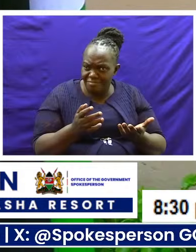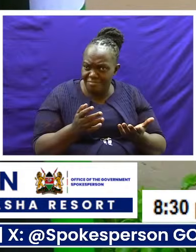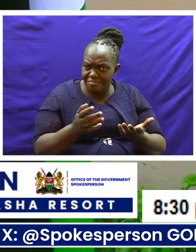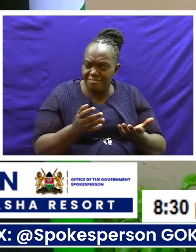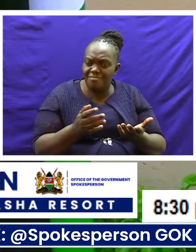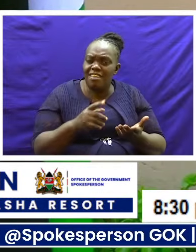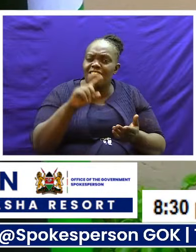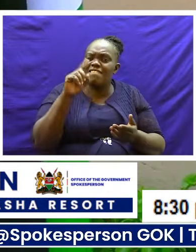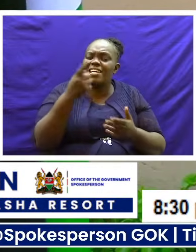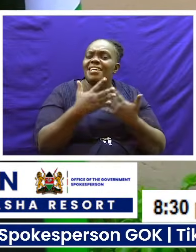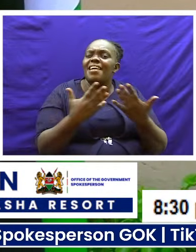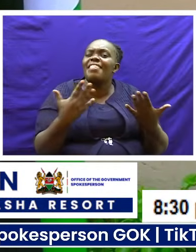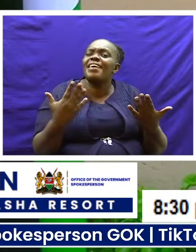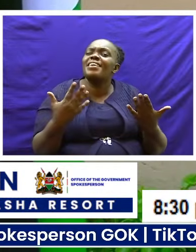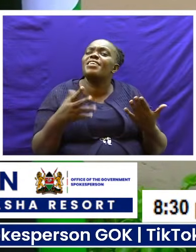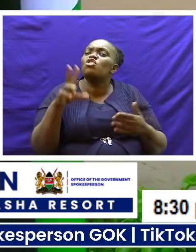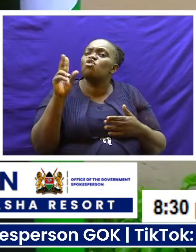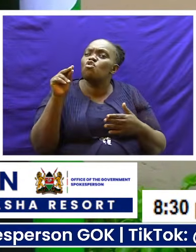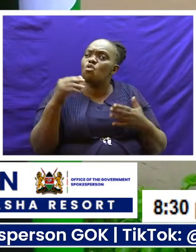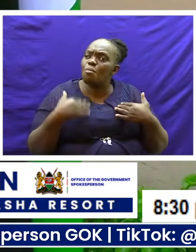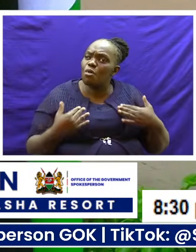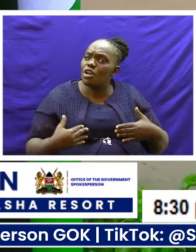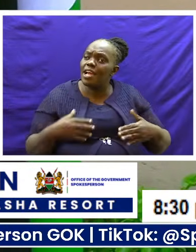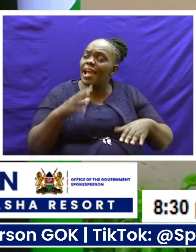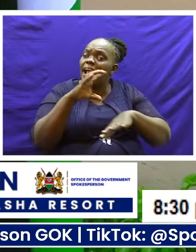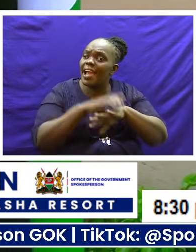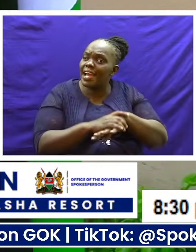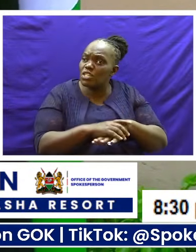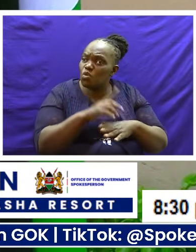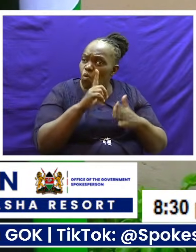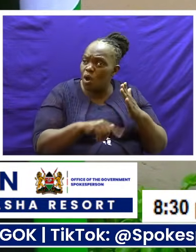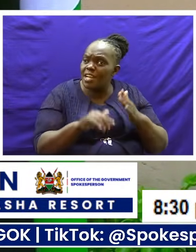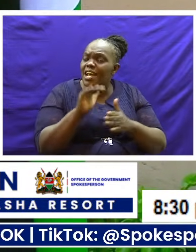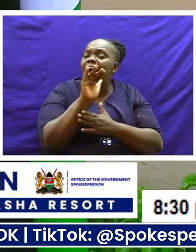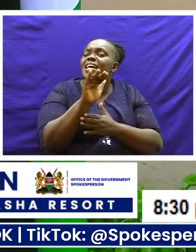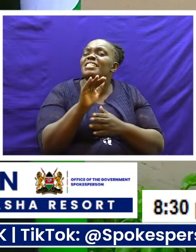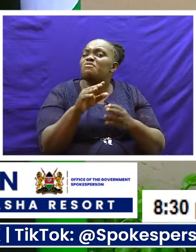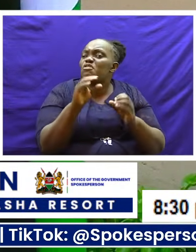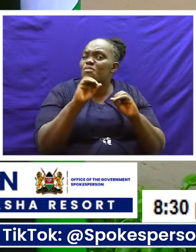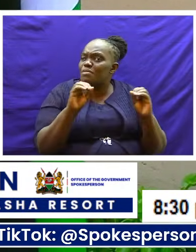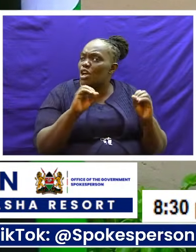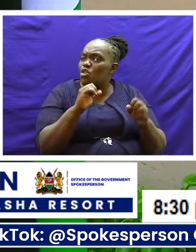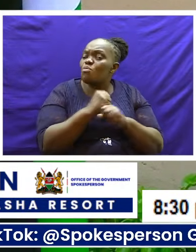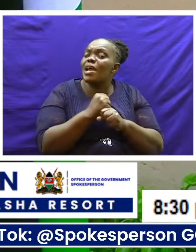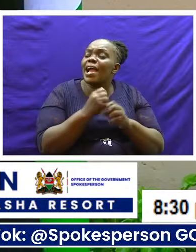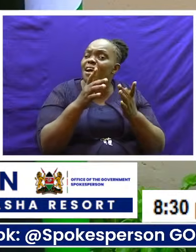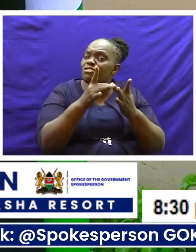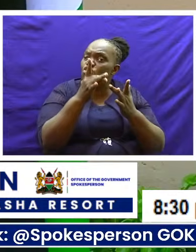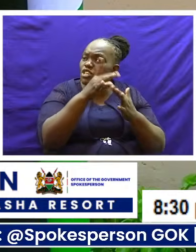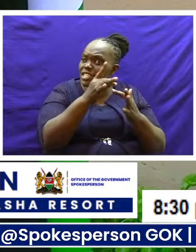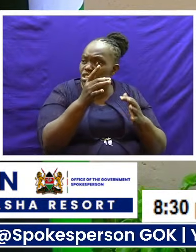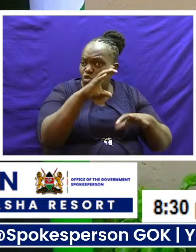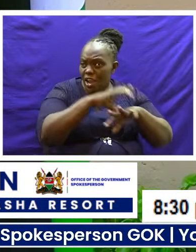The first thing is that nobody gets what they did not ask for. You make a choice, you get...